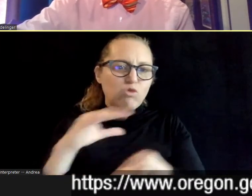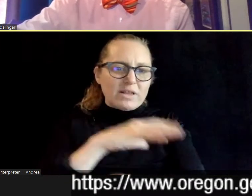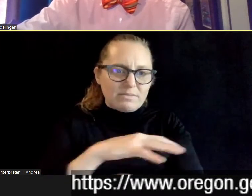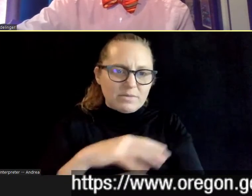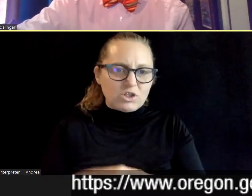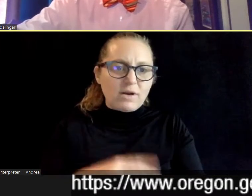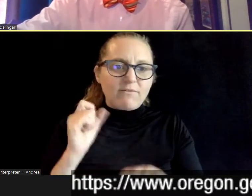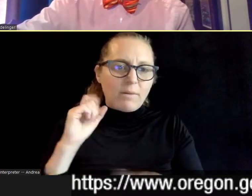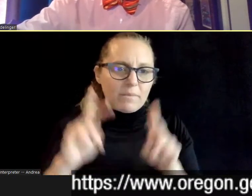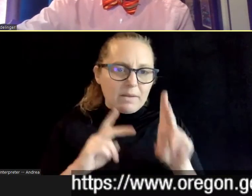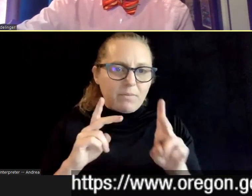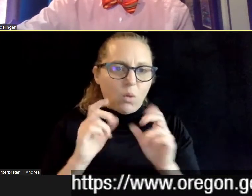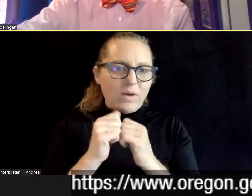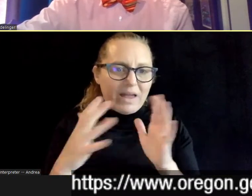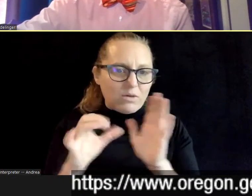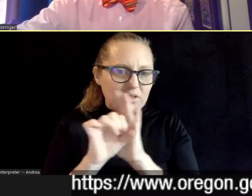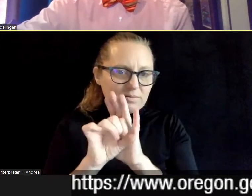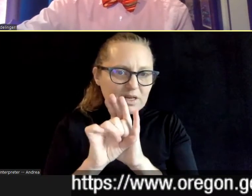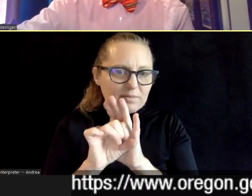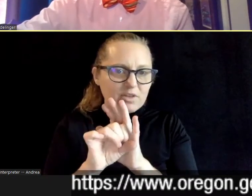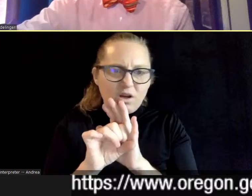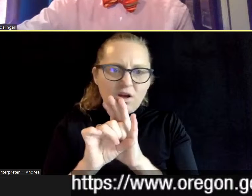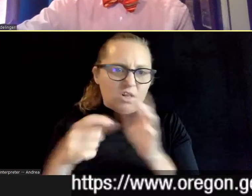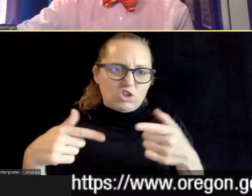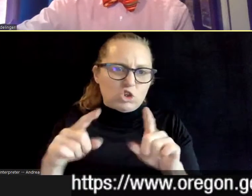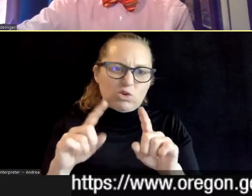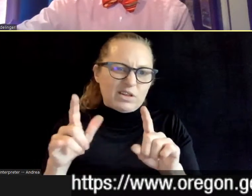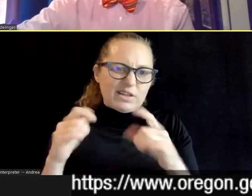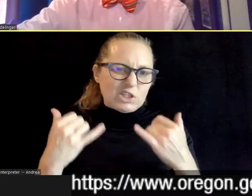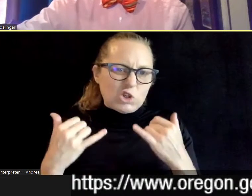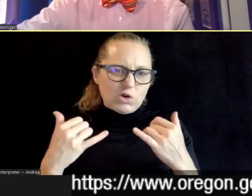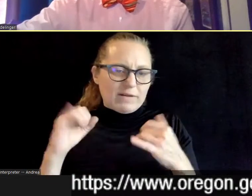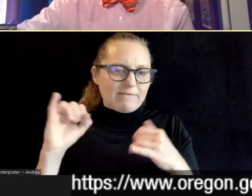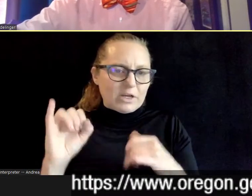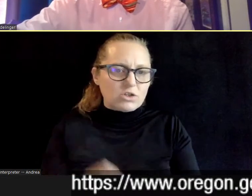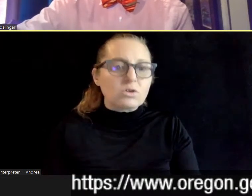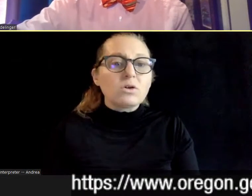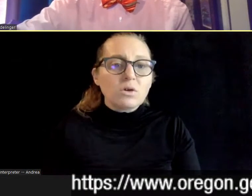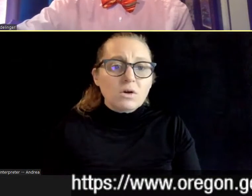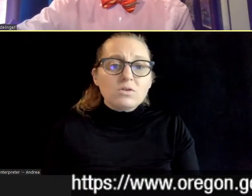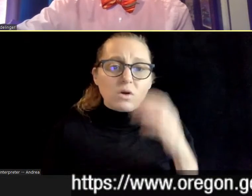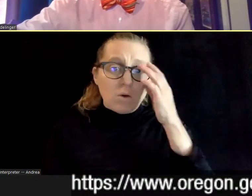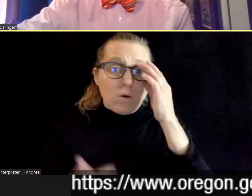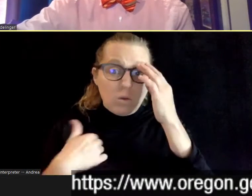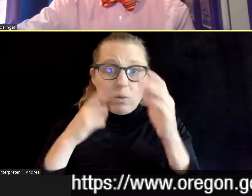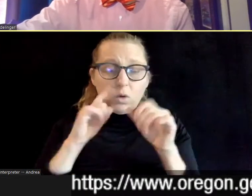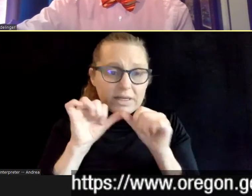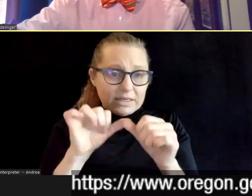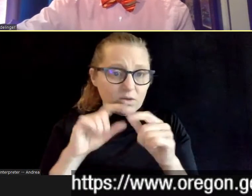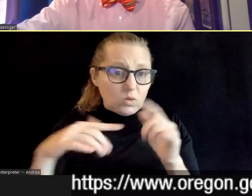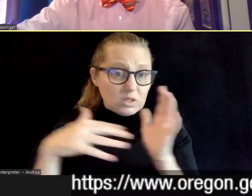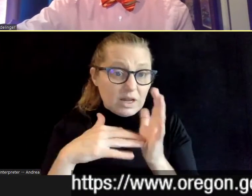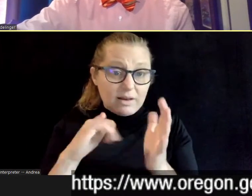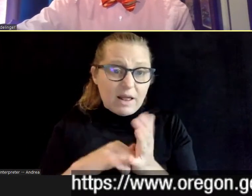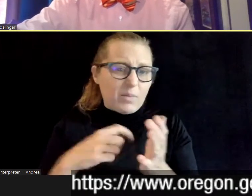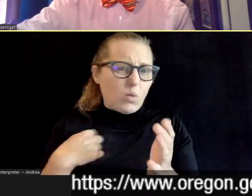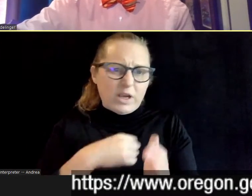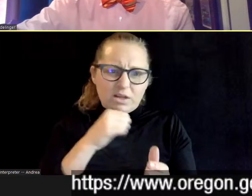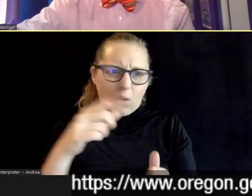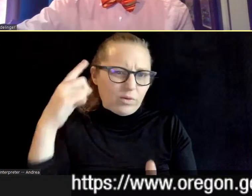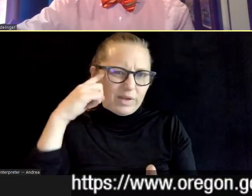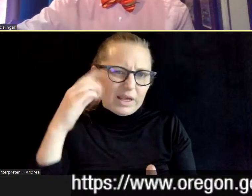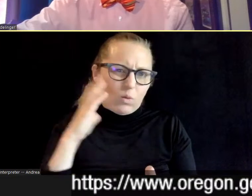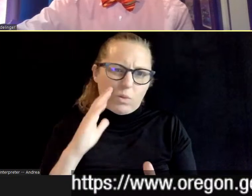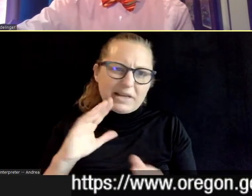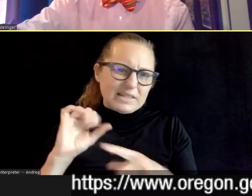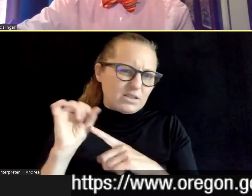from people without symptoms during this current infection. So we'll continue to study that, but we don't think this is going to be a case